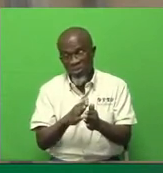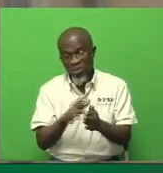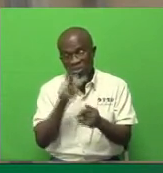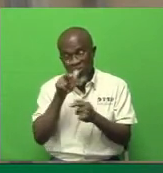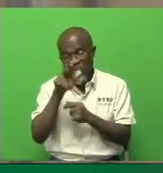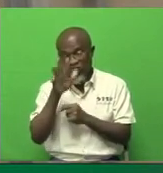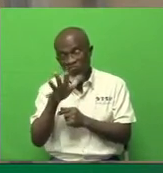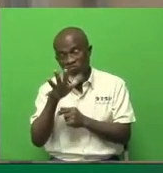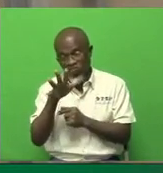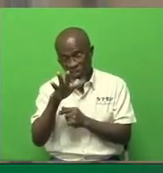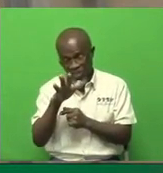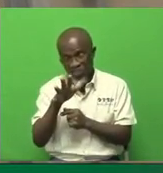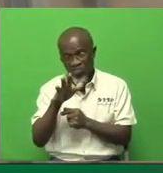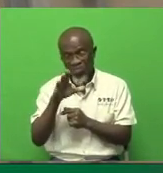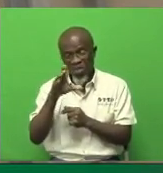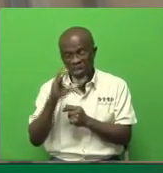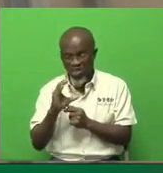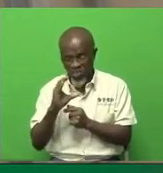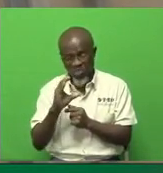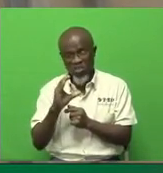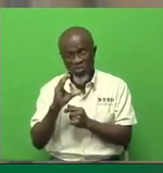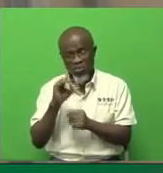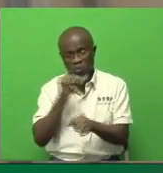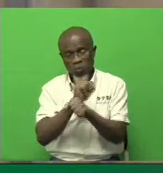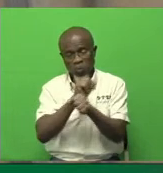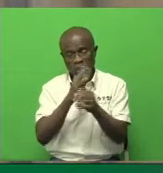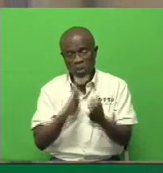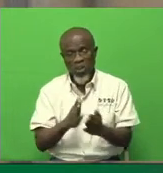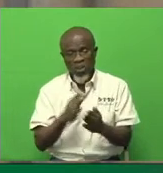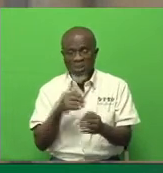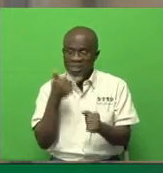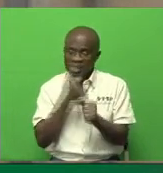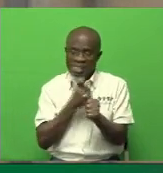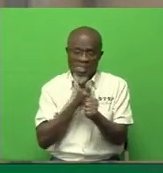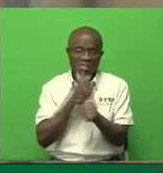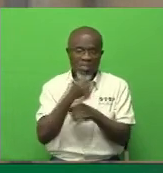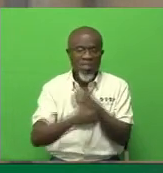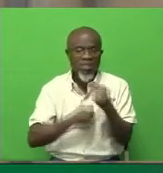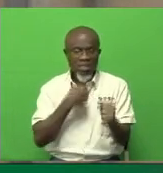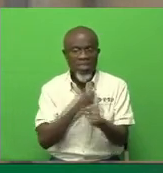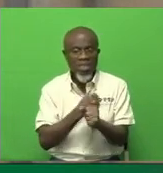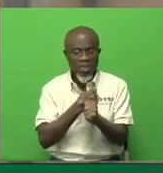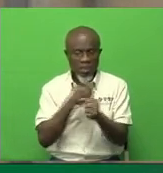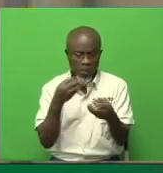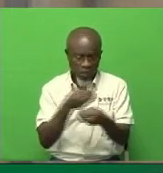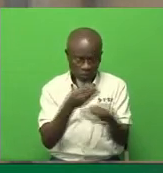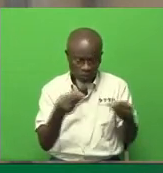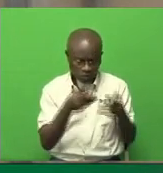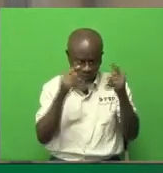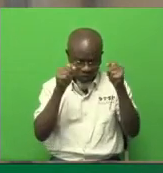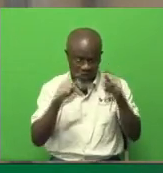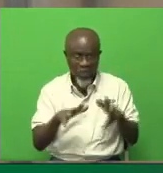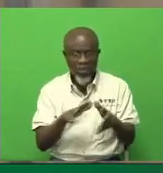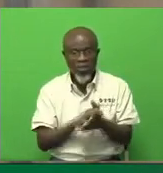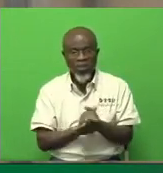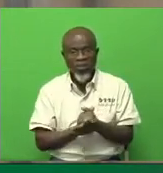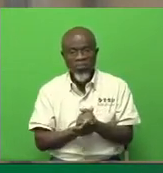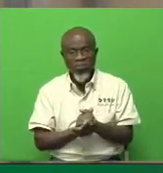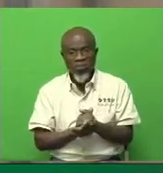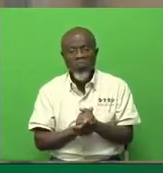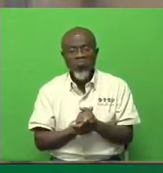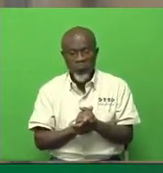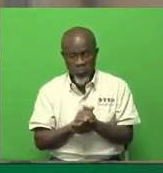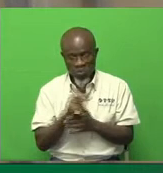500 short-term workers over the time every year to administer these exams at a cost of approximately 30